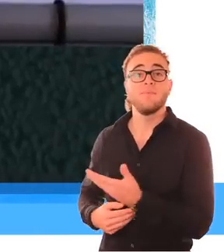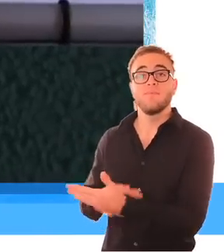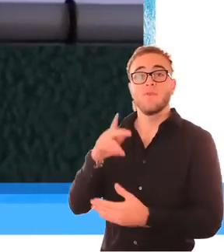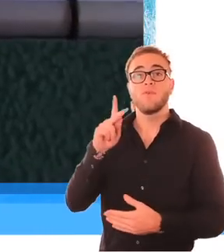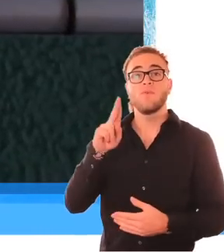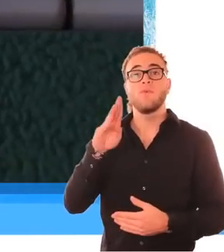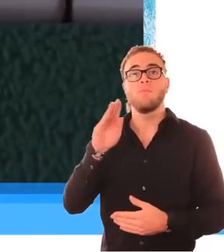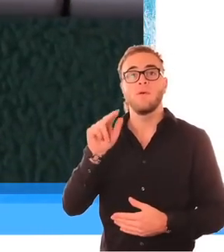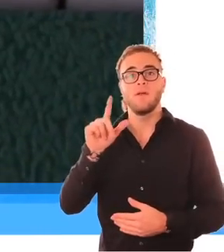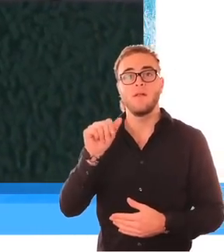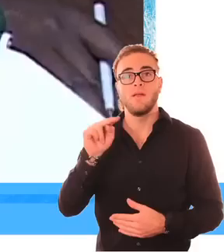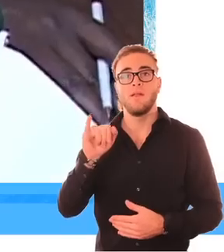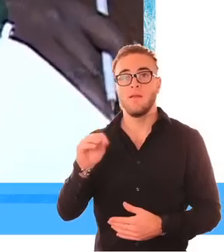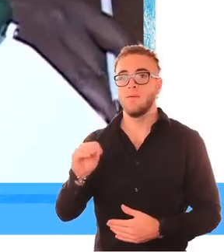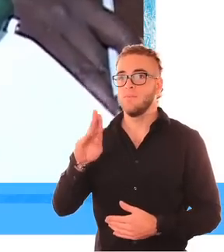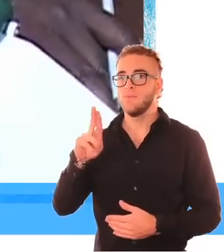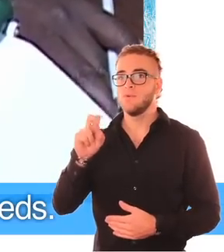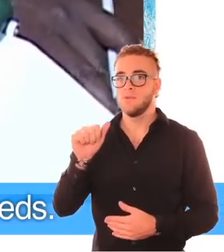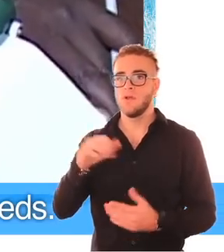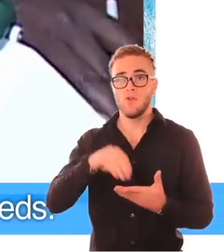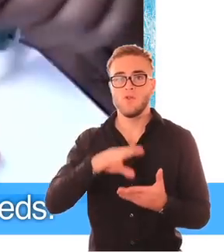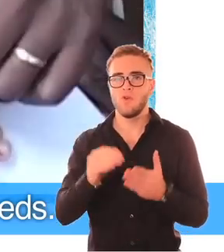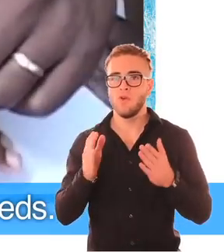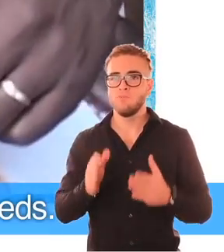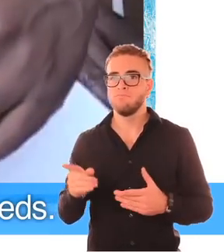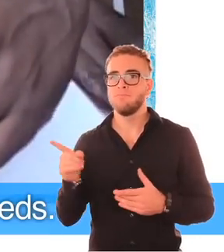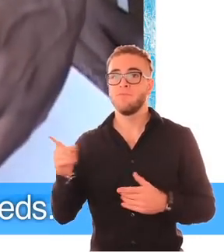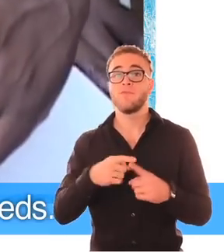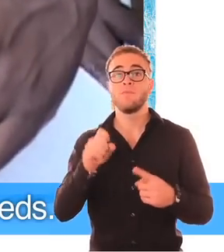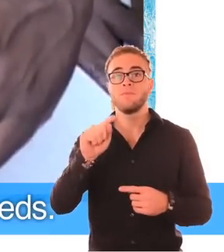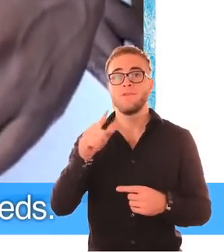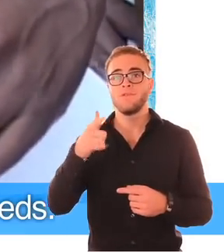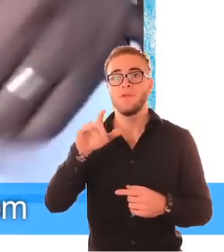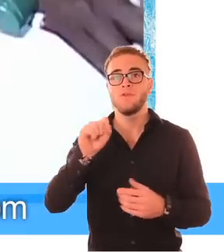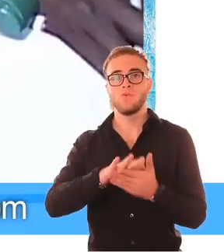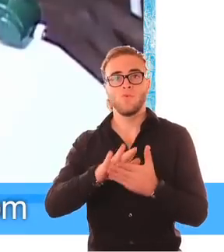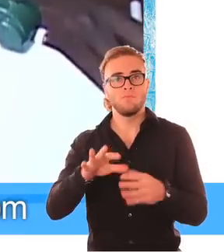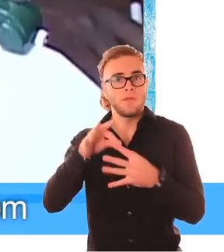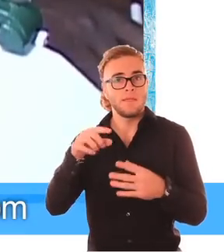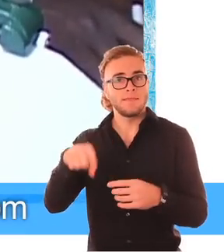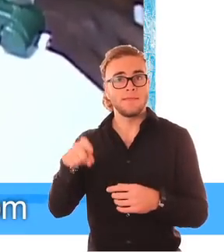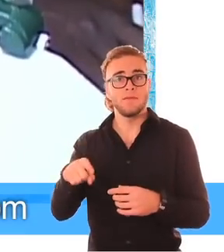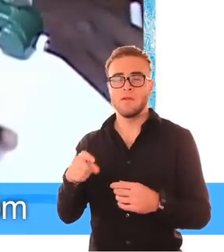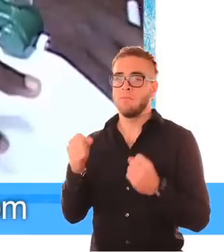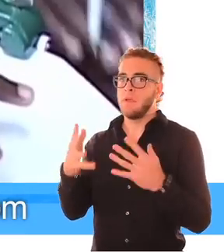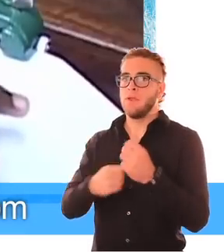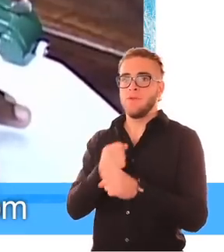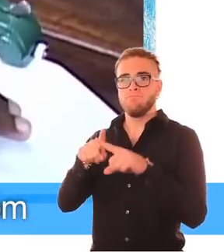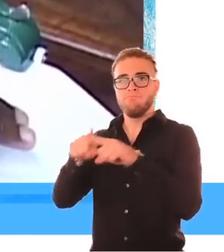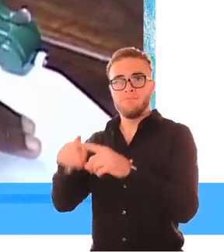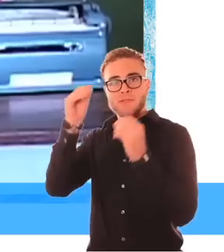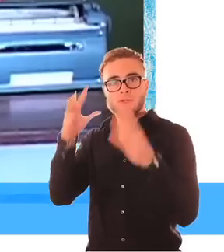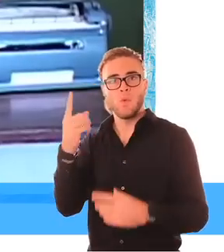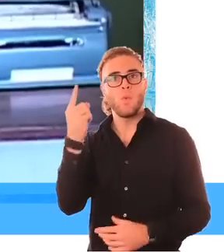Kumbulani Mbusa is a learner at St. Giles School for Children with Special Needs. For years, the only textbook in his classroom was the